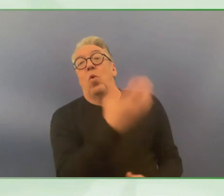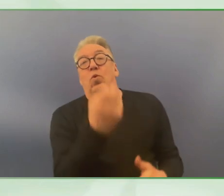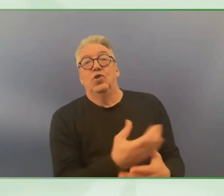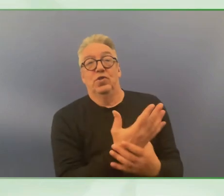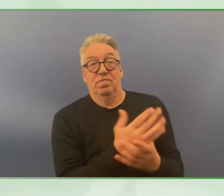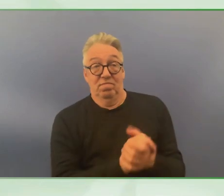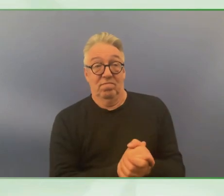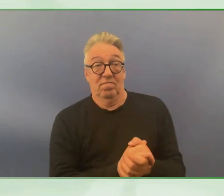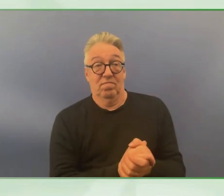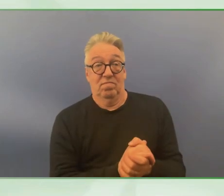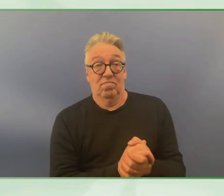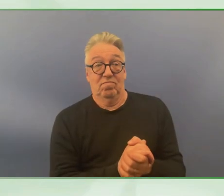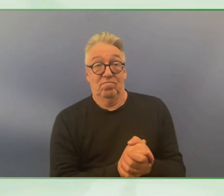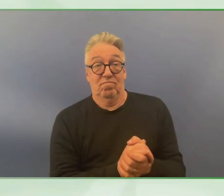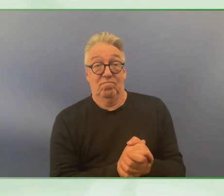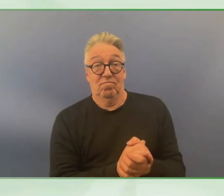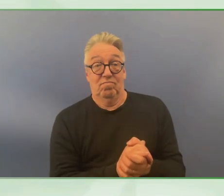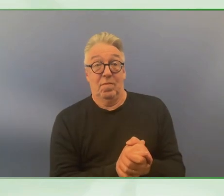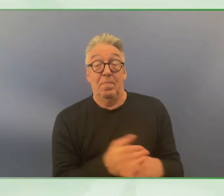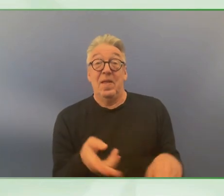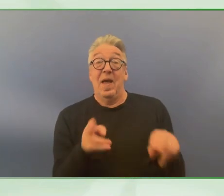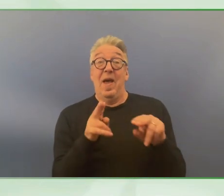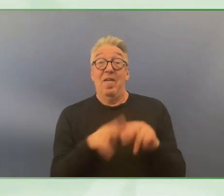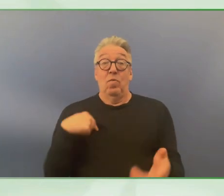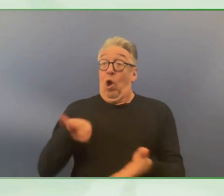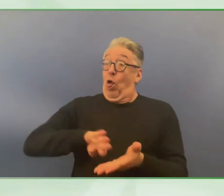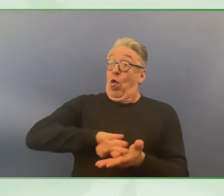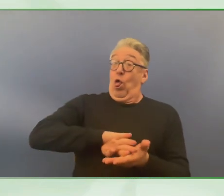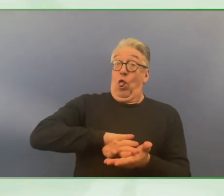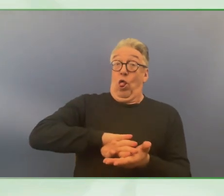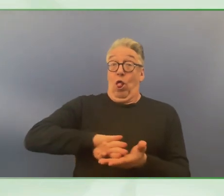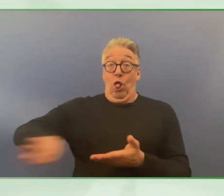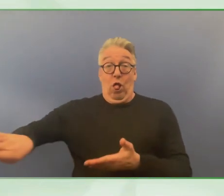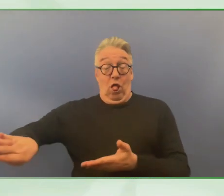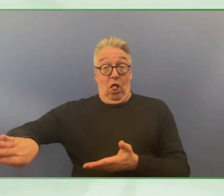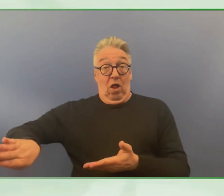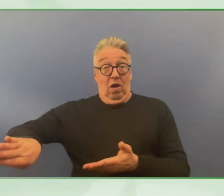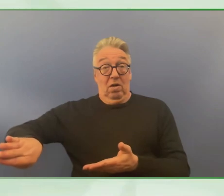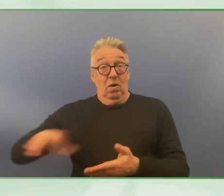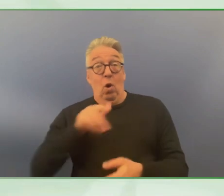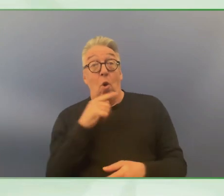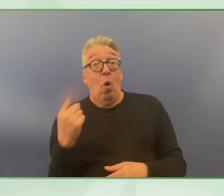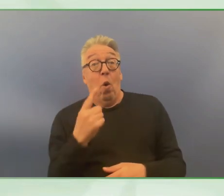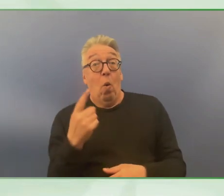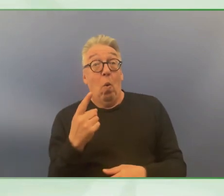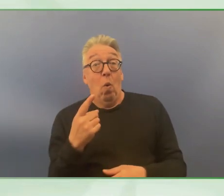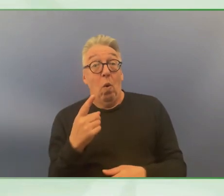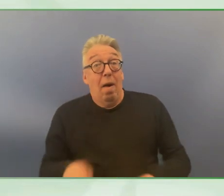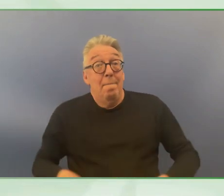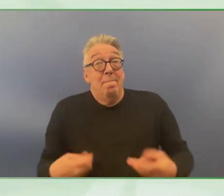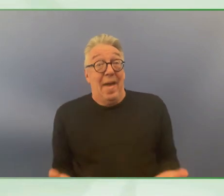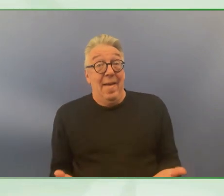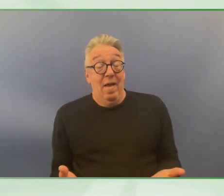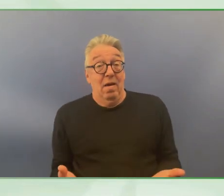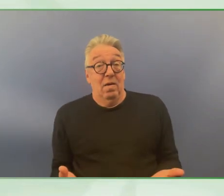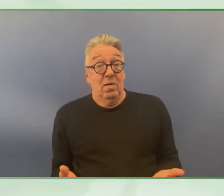use, you're not bearing the cost as the organization. It's the individual that's bearing the cost or society that's bearing the cost. You